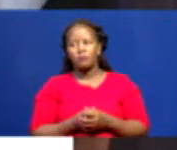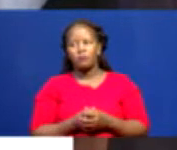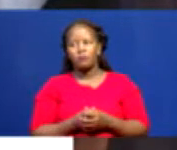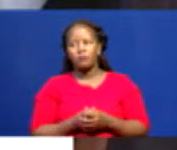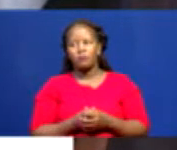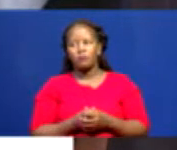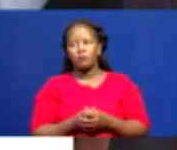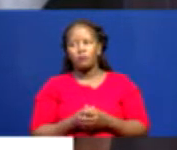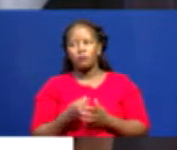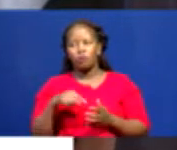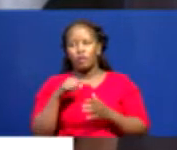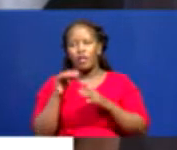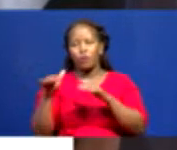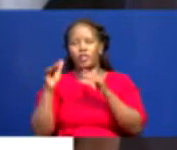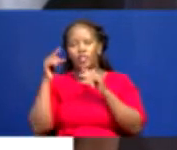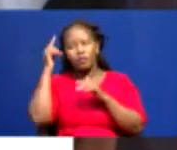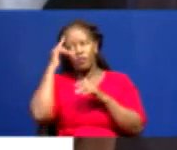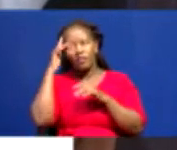Waiting for the aircraft to...